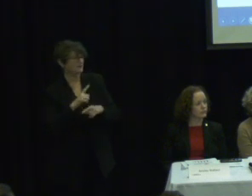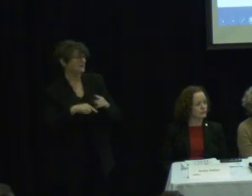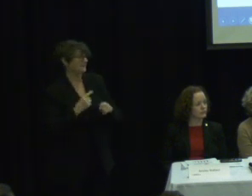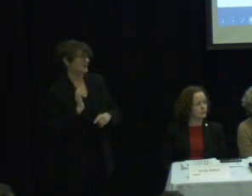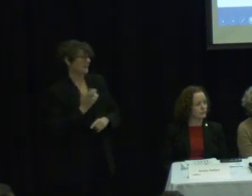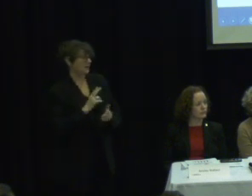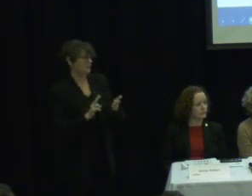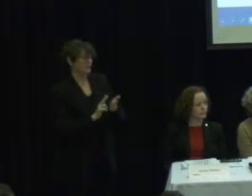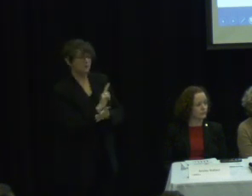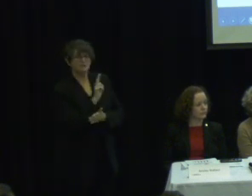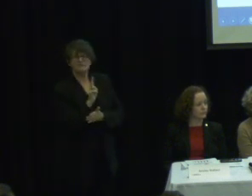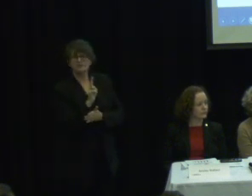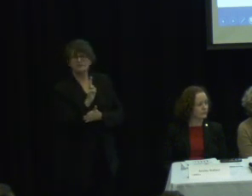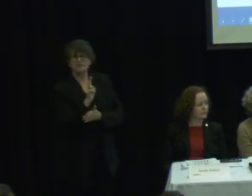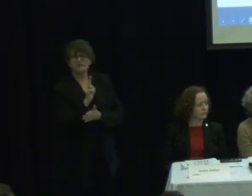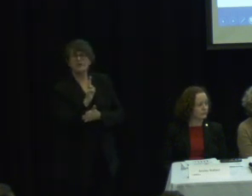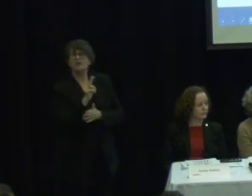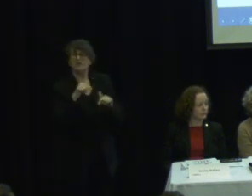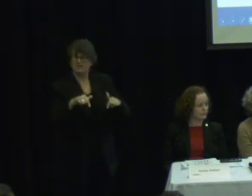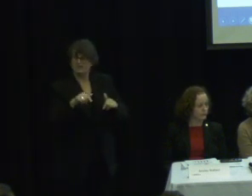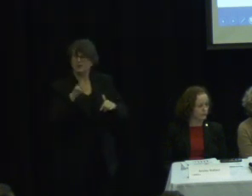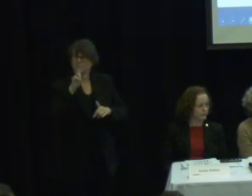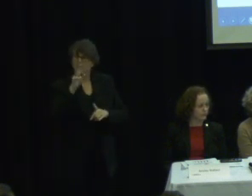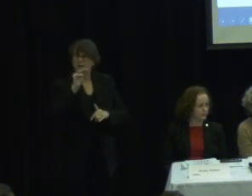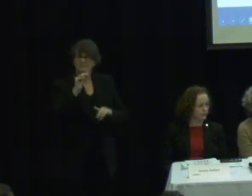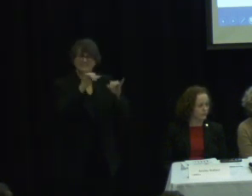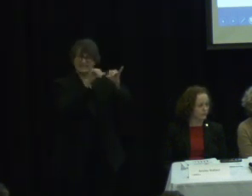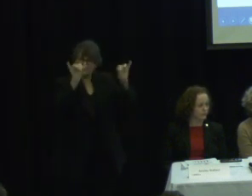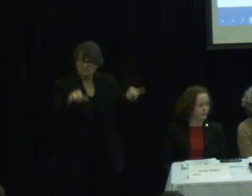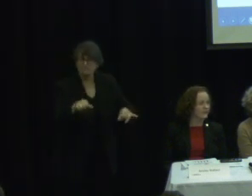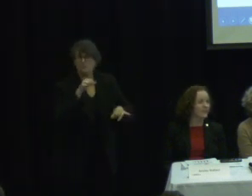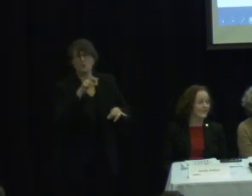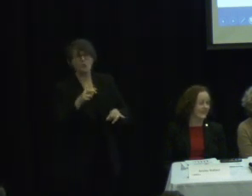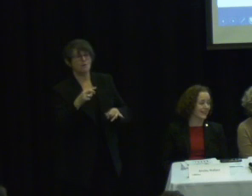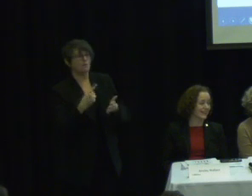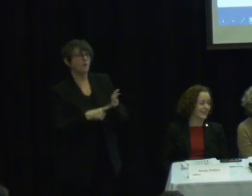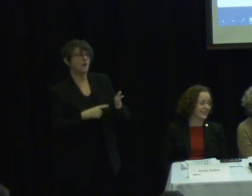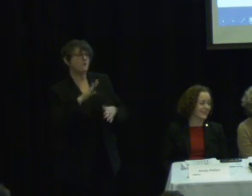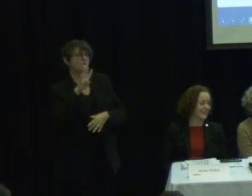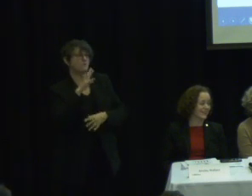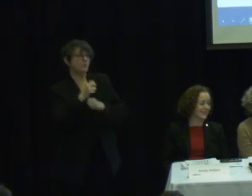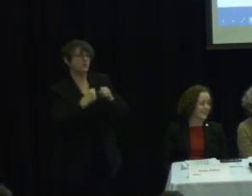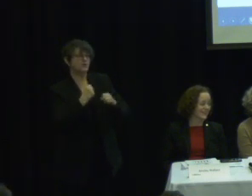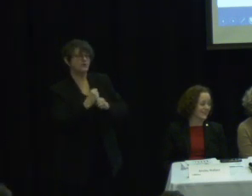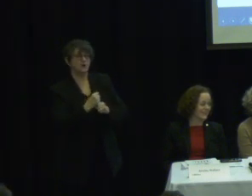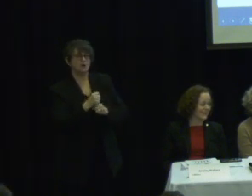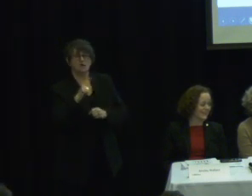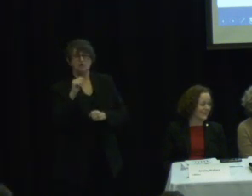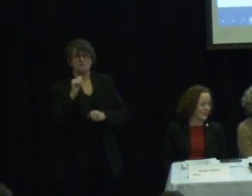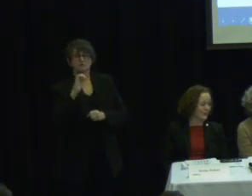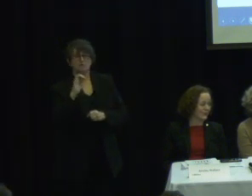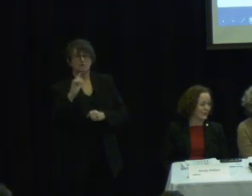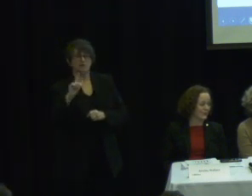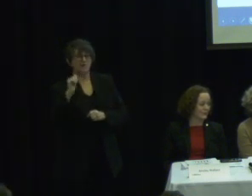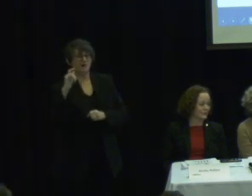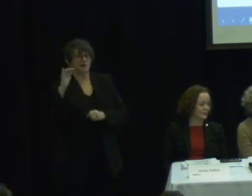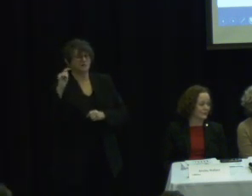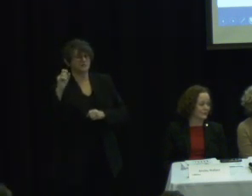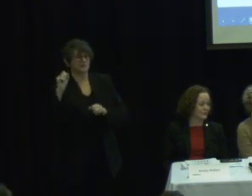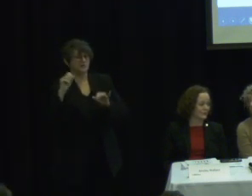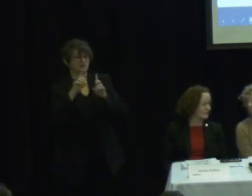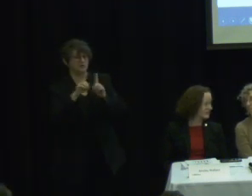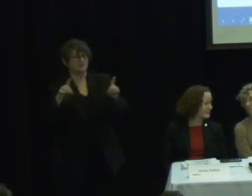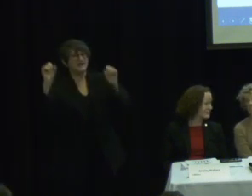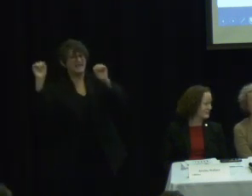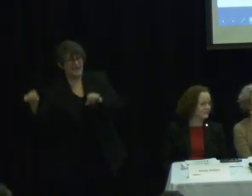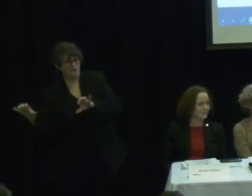University of Maine system, about what a four-year liberal arts degree can and can't do, and that